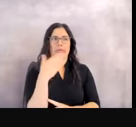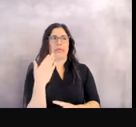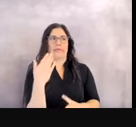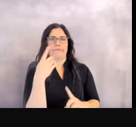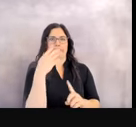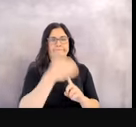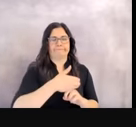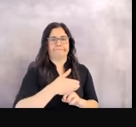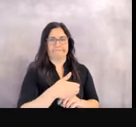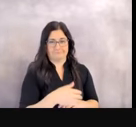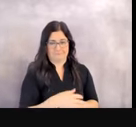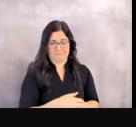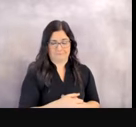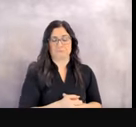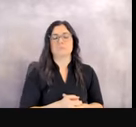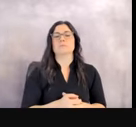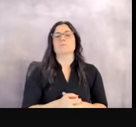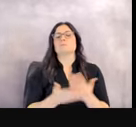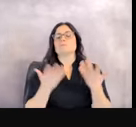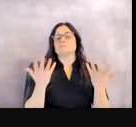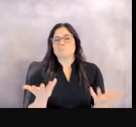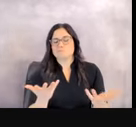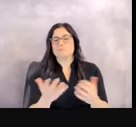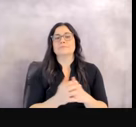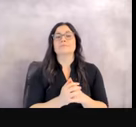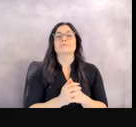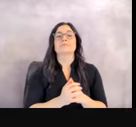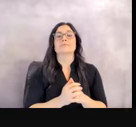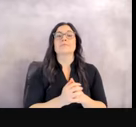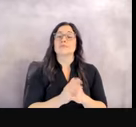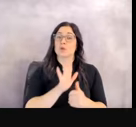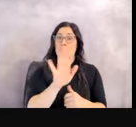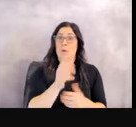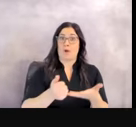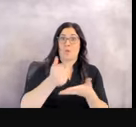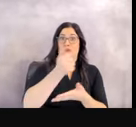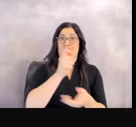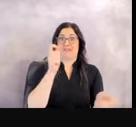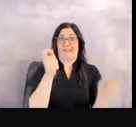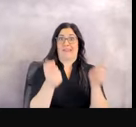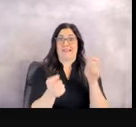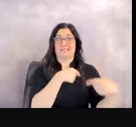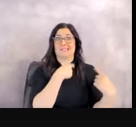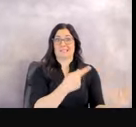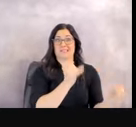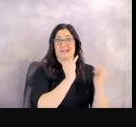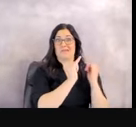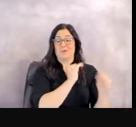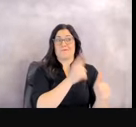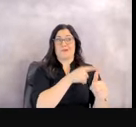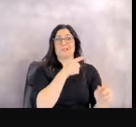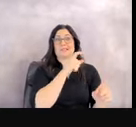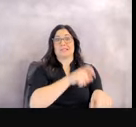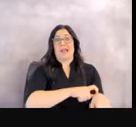know. And I guess the question is, have your priorities changed since you were first hired